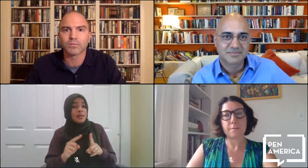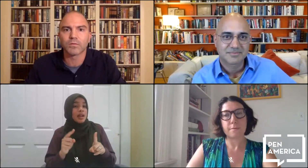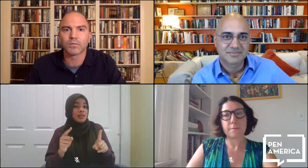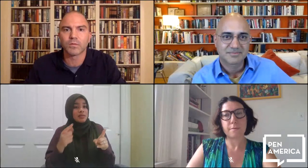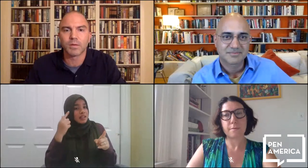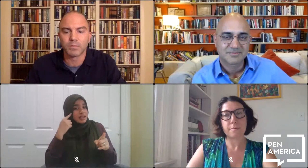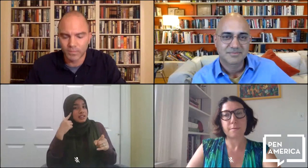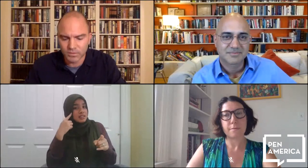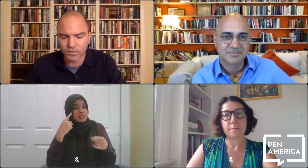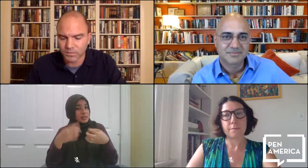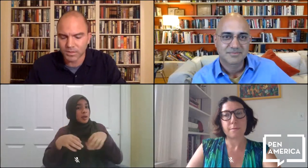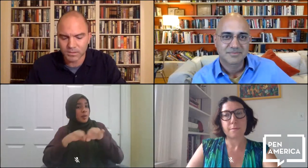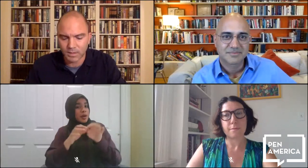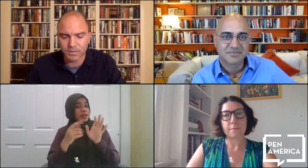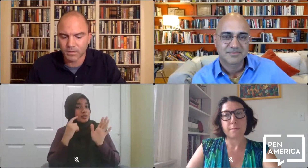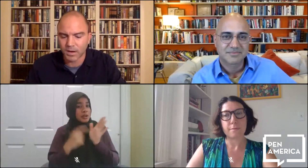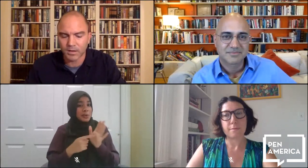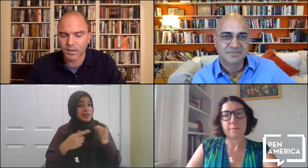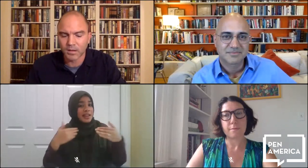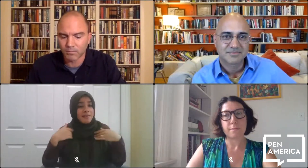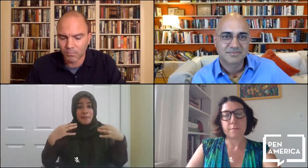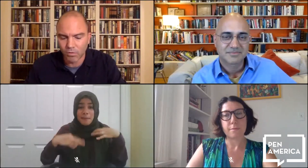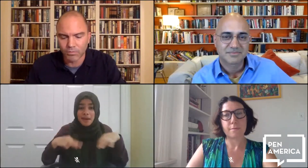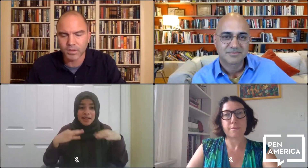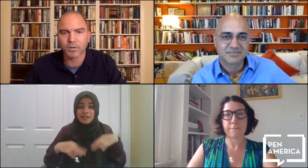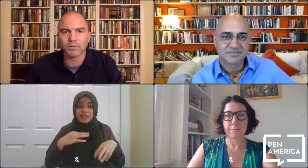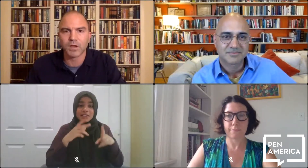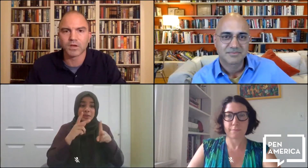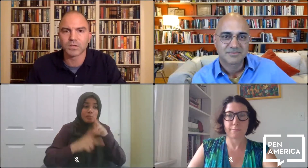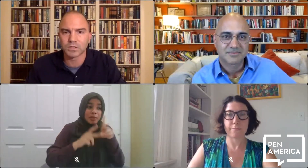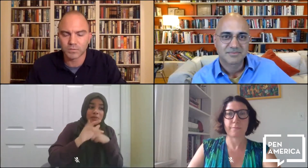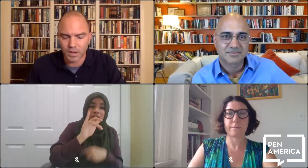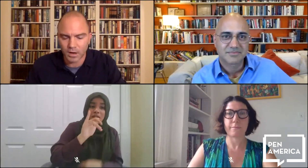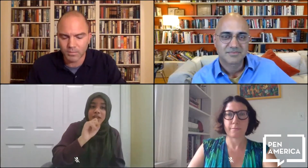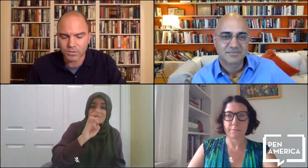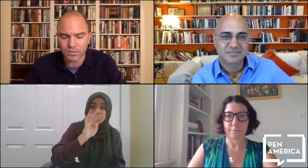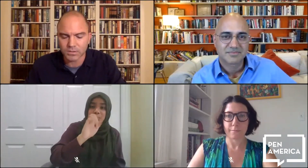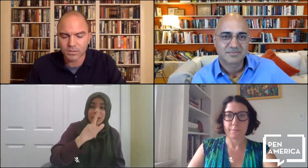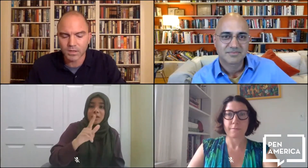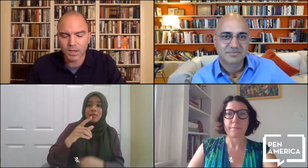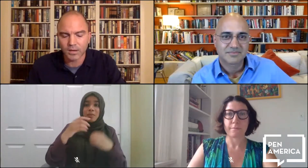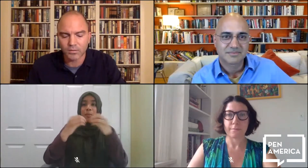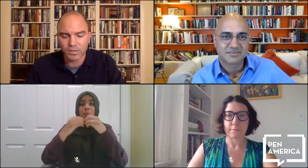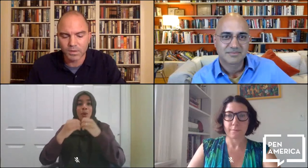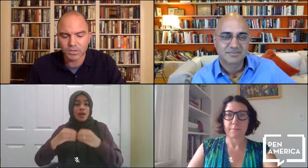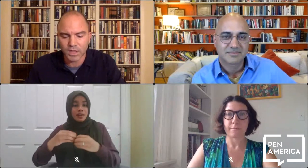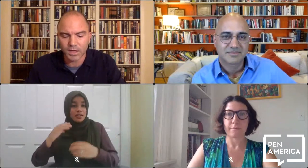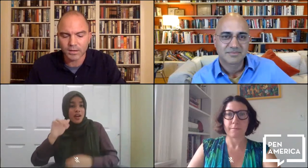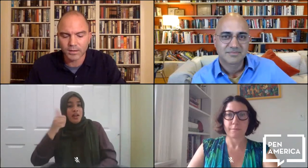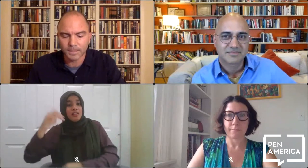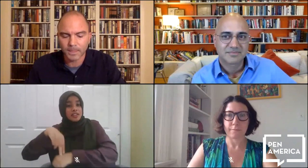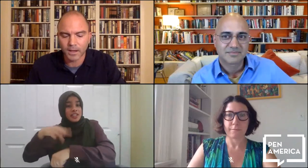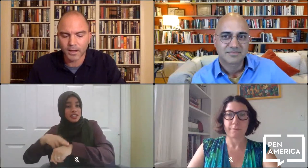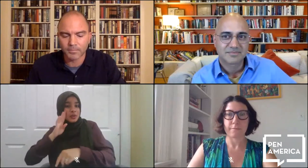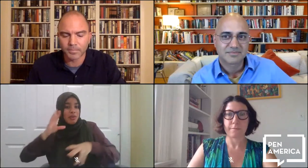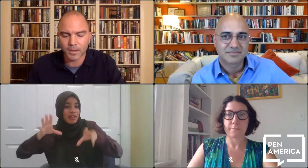for the people of Israel to be accepted by more of the community of nations, including Arab nations, I don't diminish that.